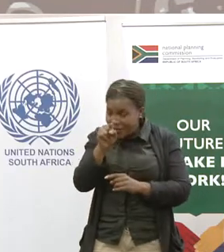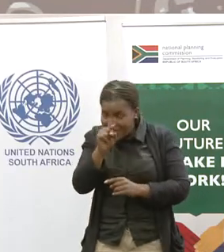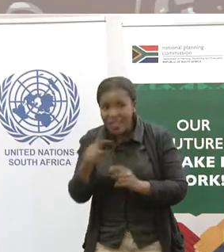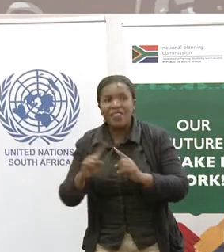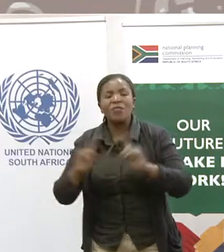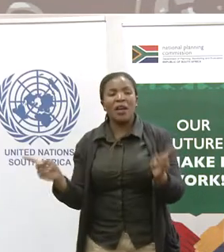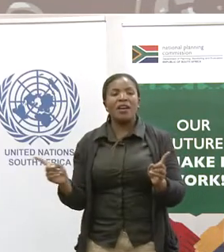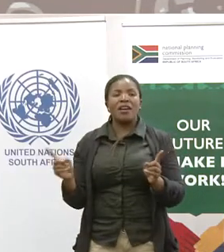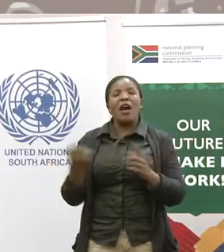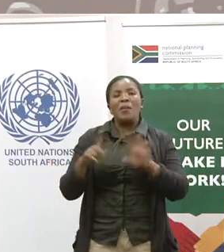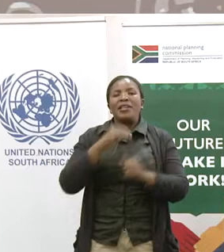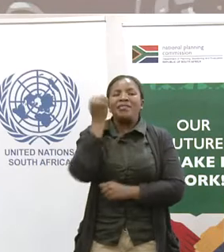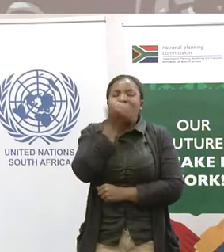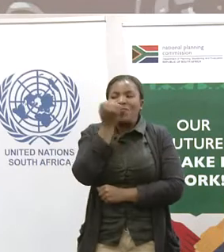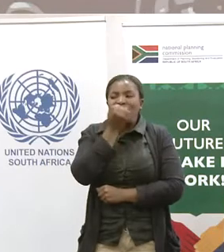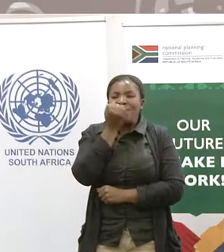So apologies for that.